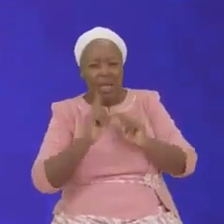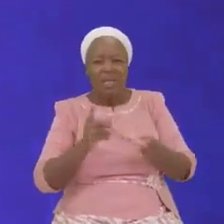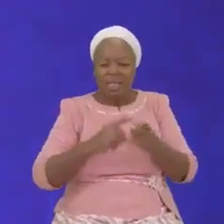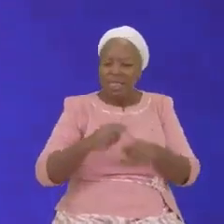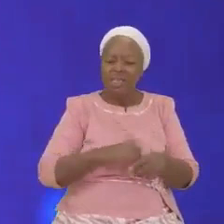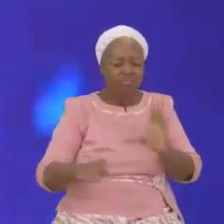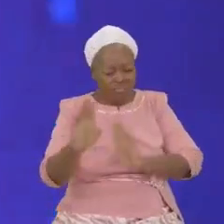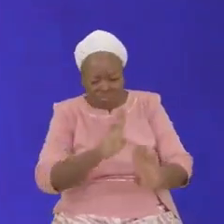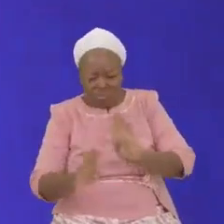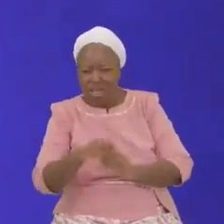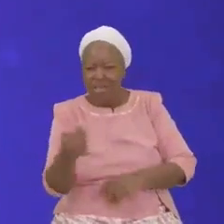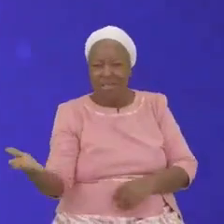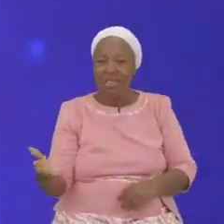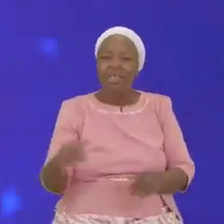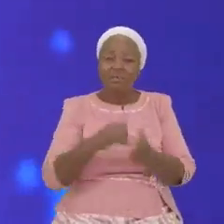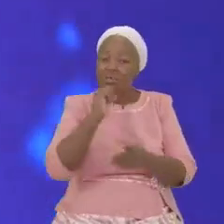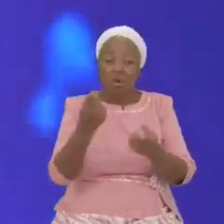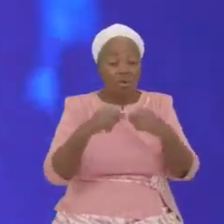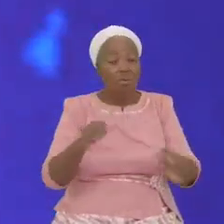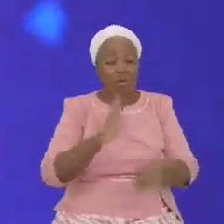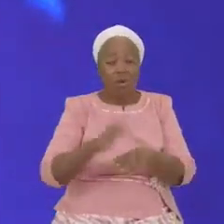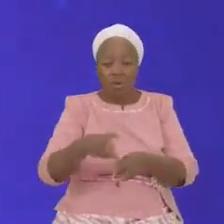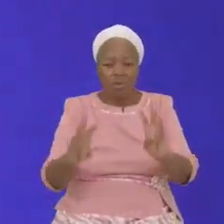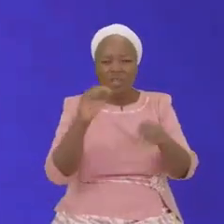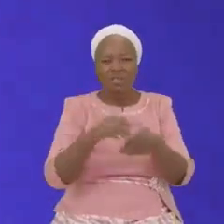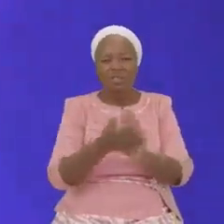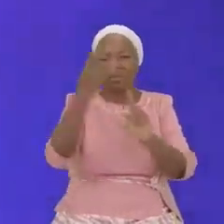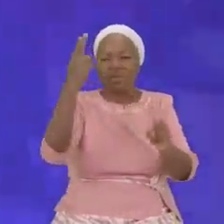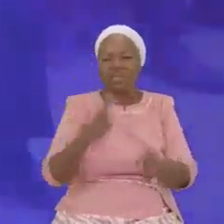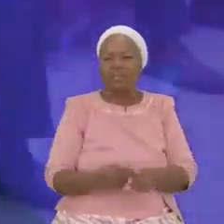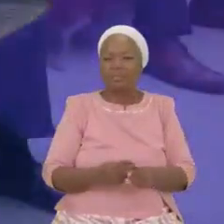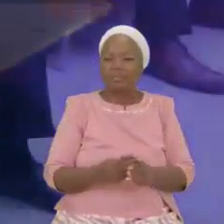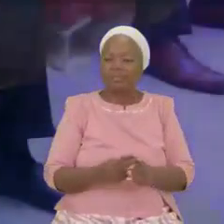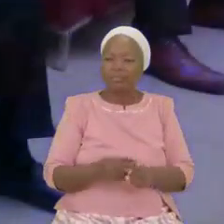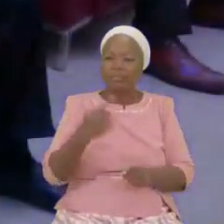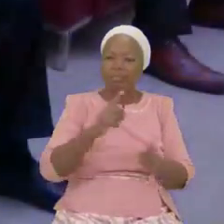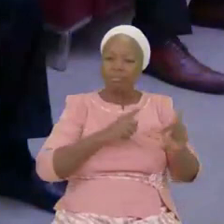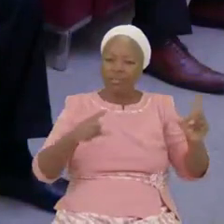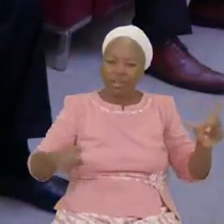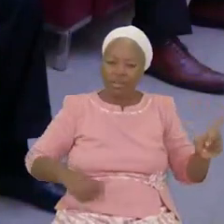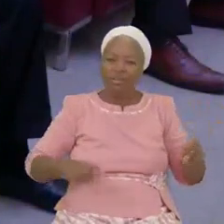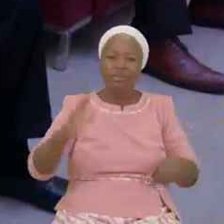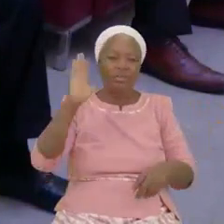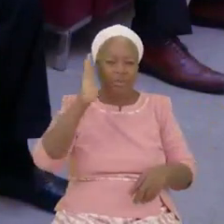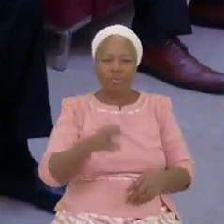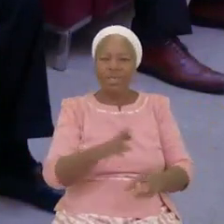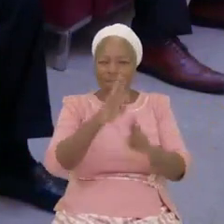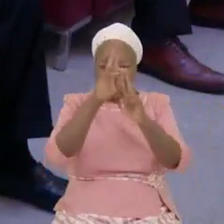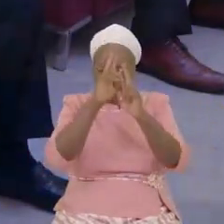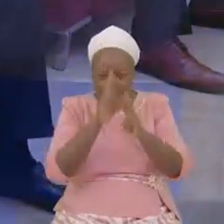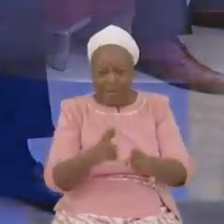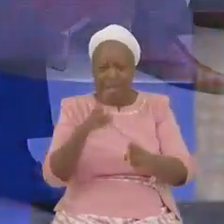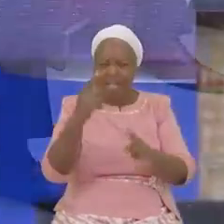dissolution, whatever, it will not come your way in Jesus' name. The Lord will respect